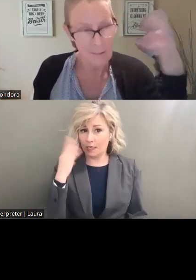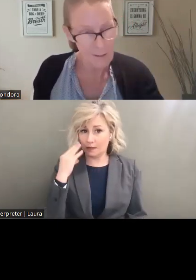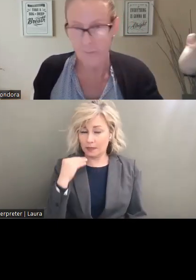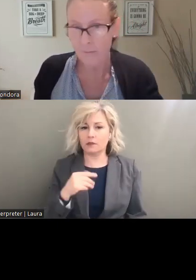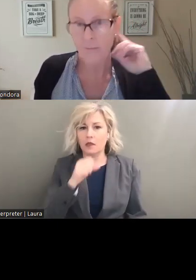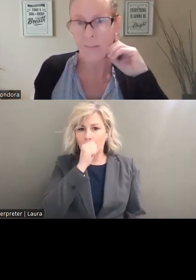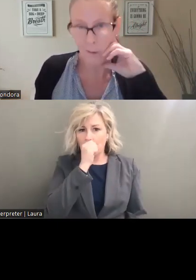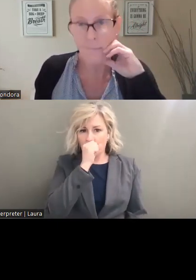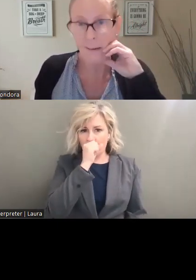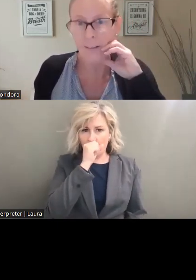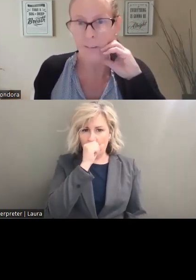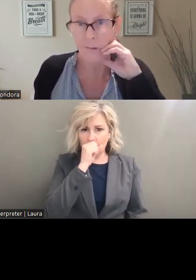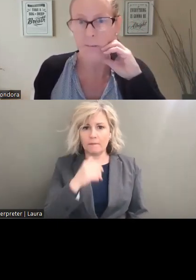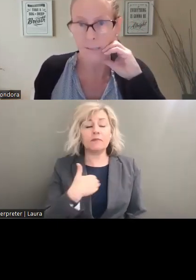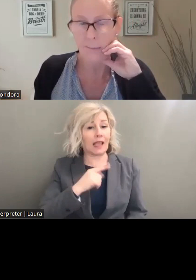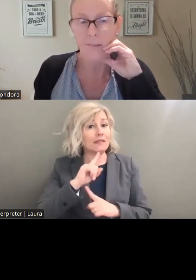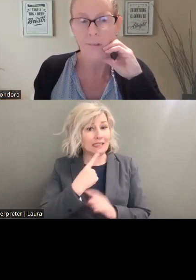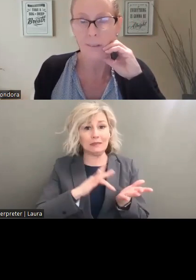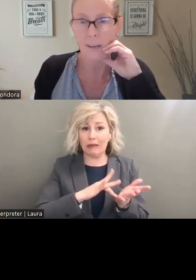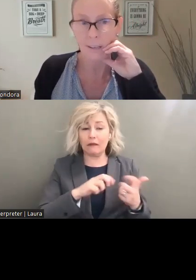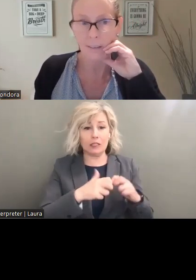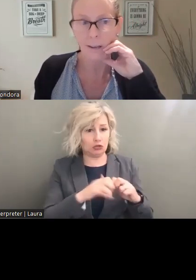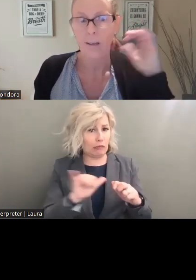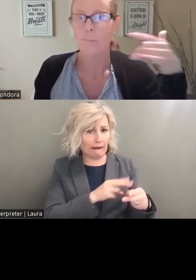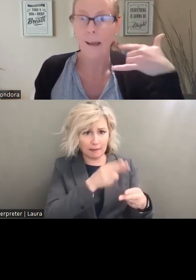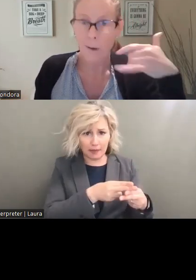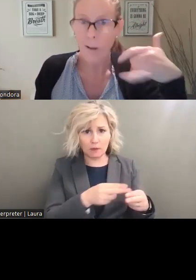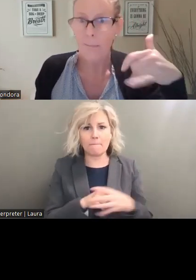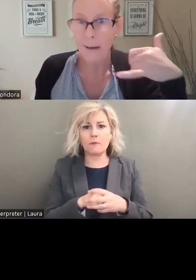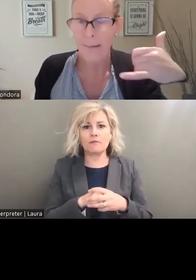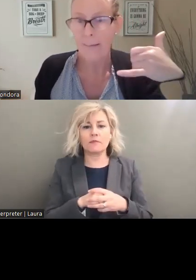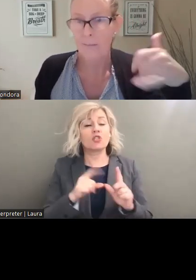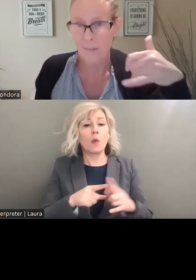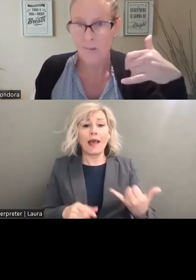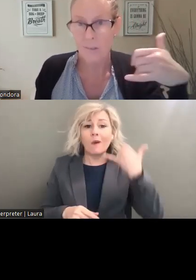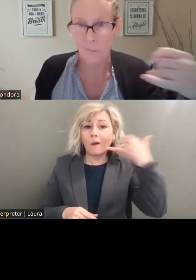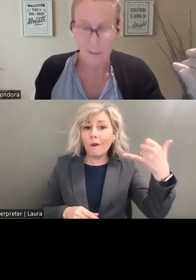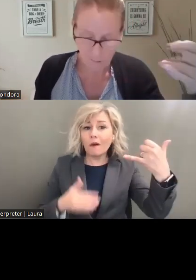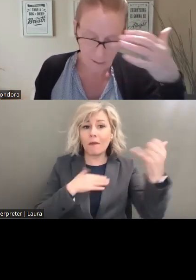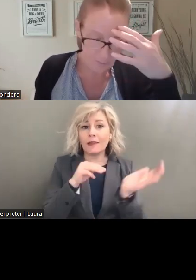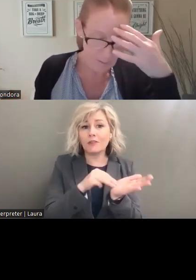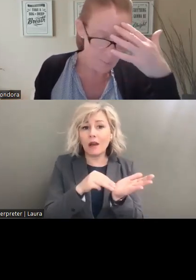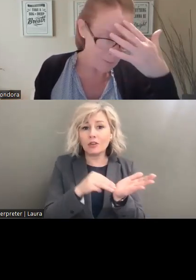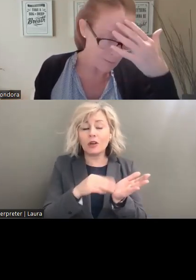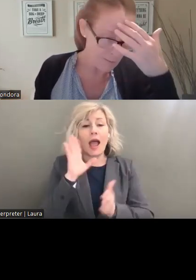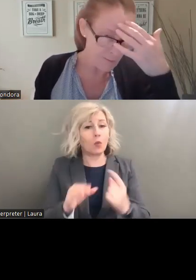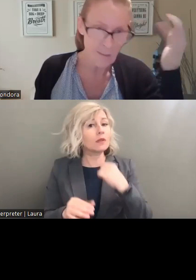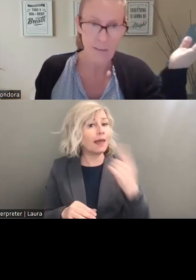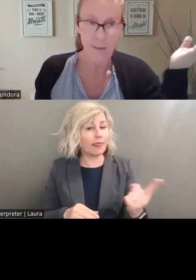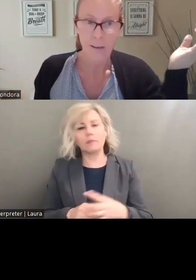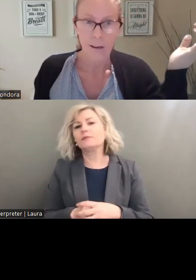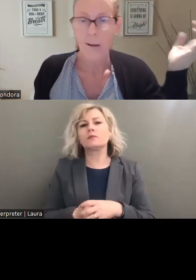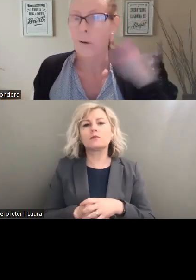I have serious medical issues, as I mentioned, and when I call up my physicians, what I will say to them